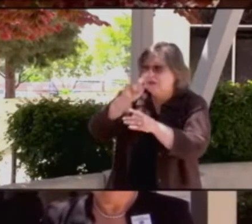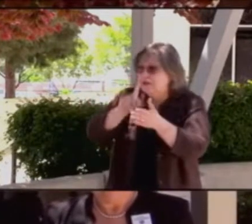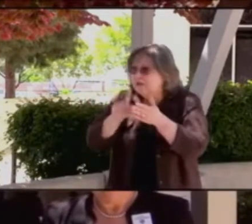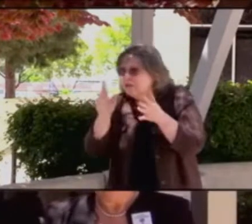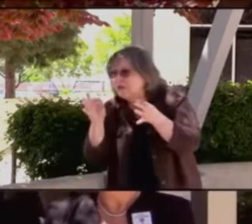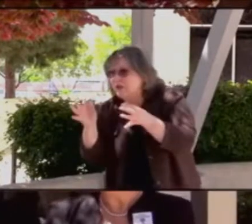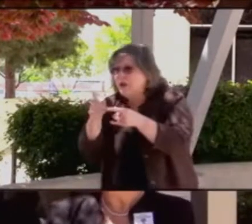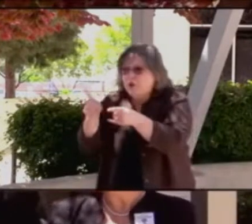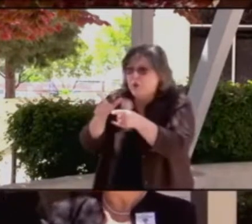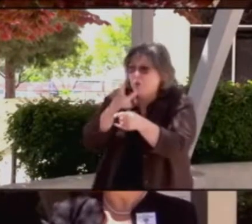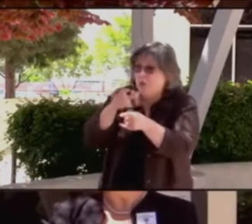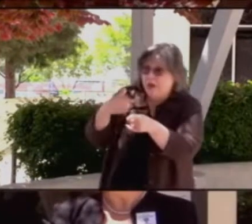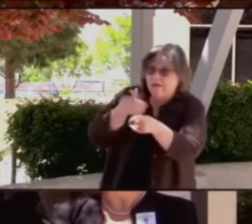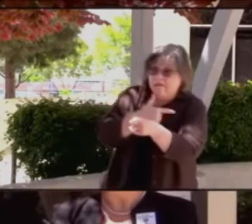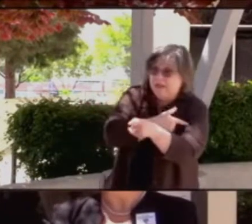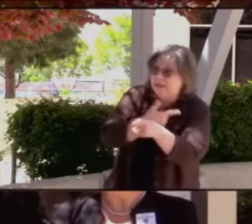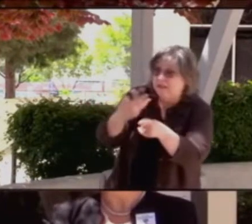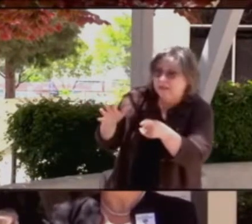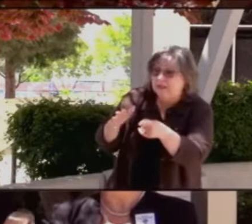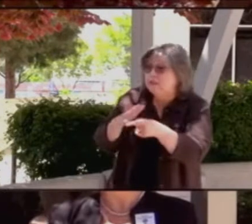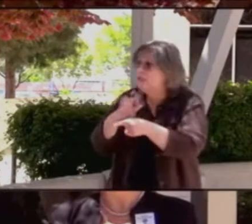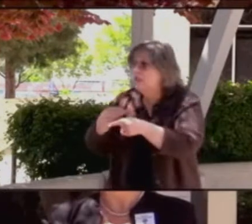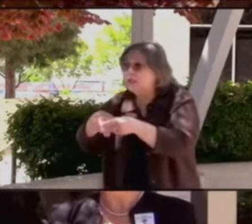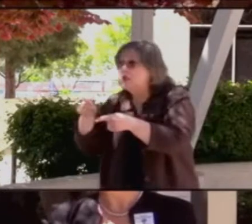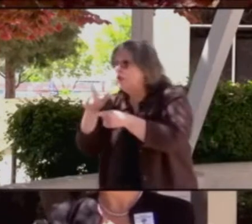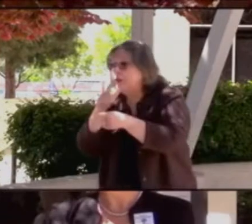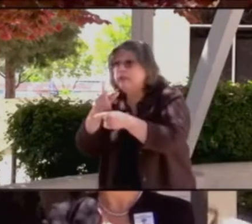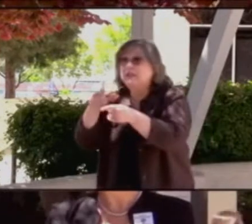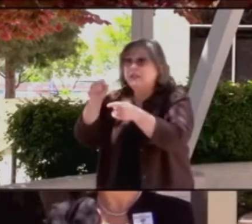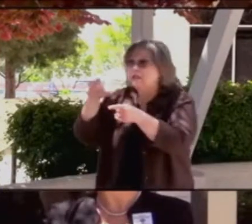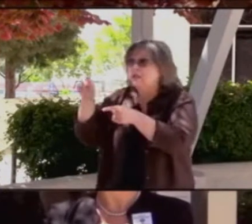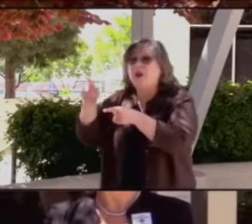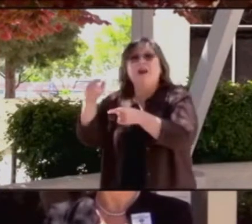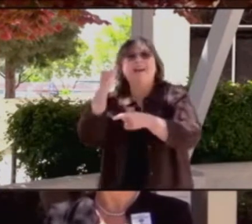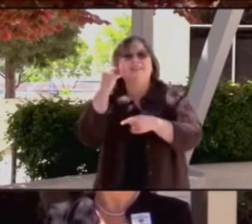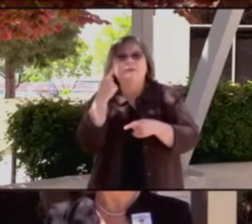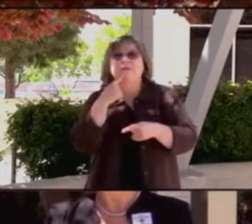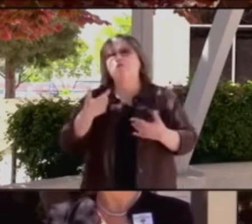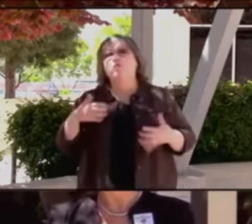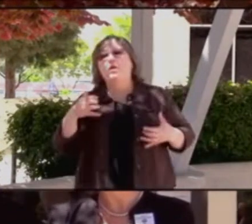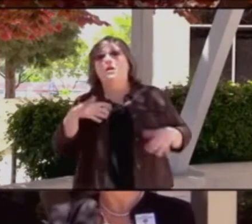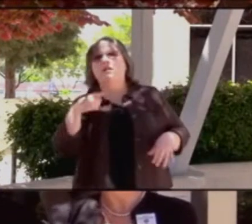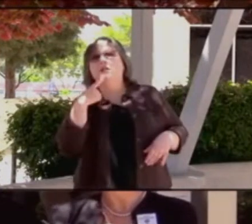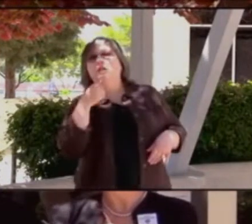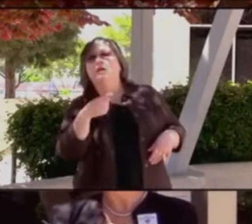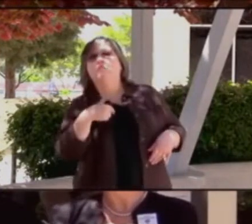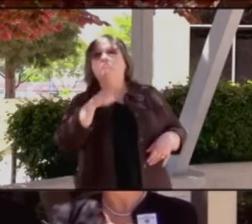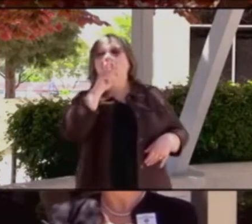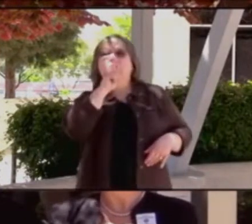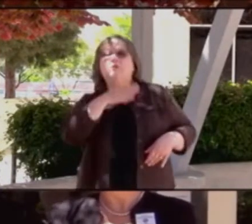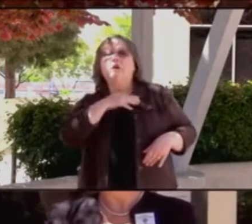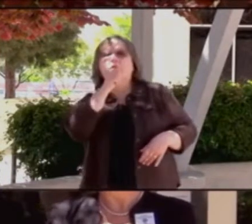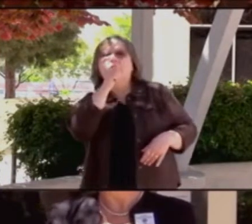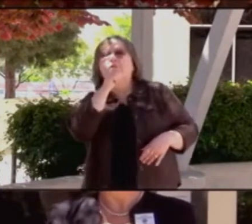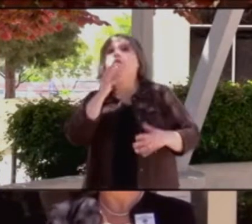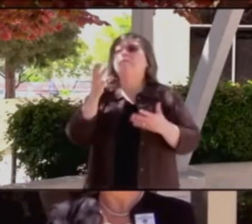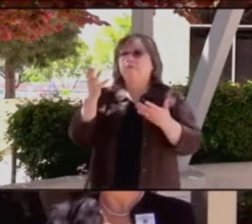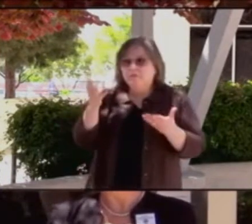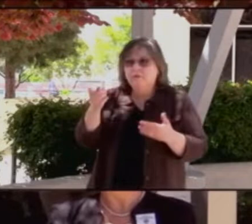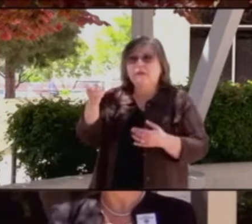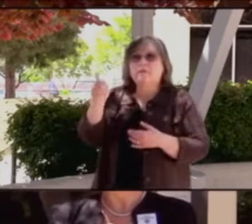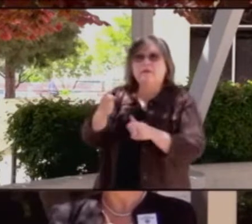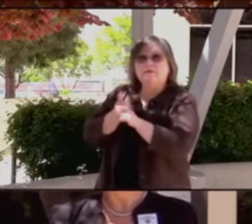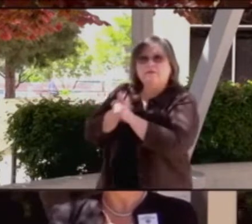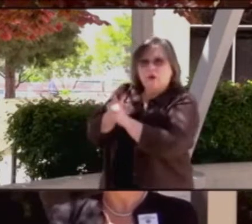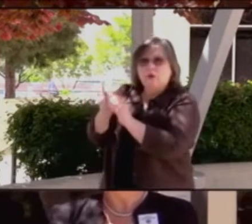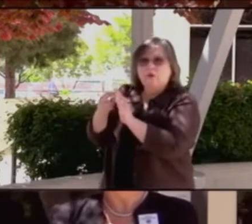their personnel in the next 14 days. If someone chooses to decline to report their status, they must follow the safety